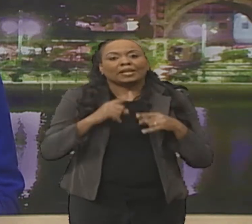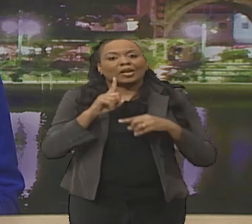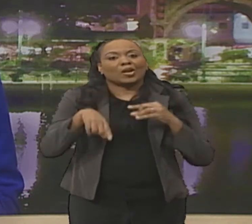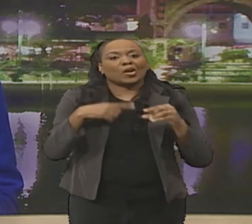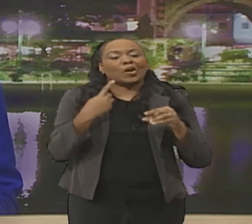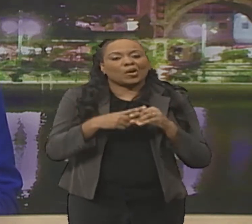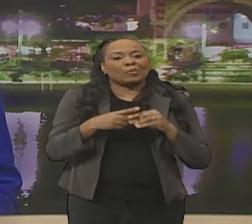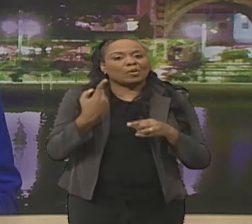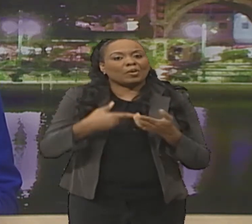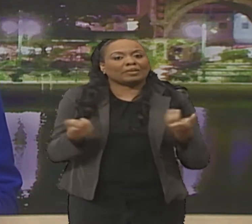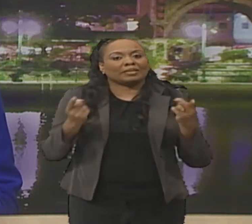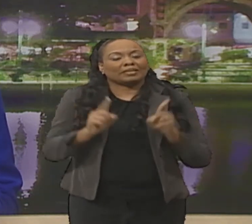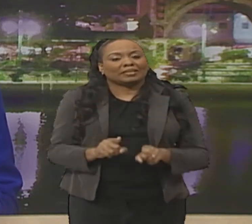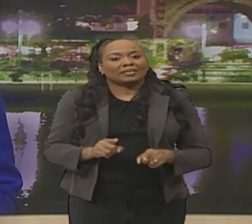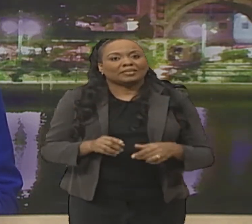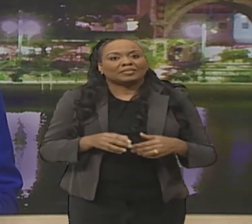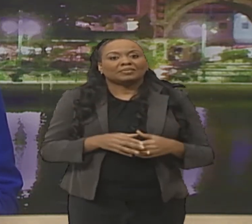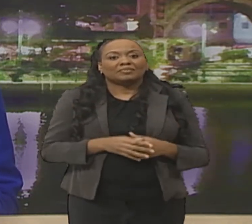concerts.